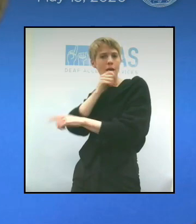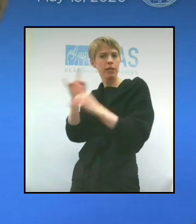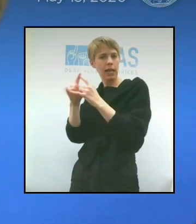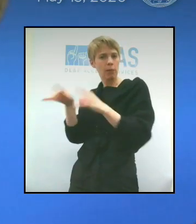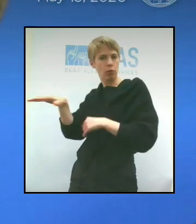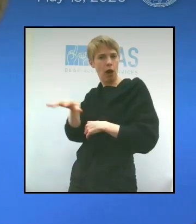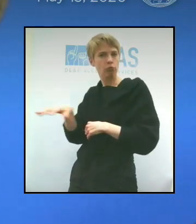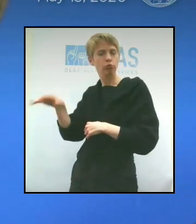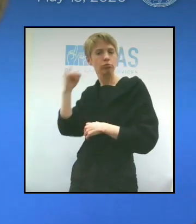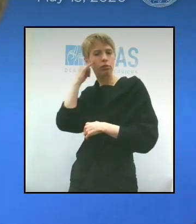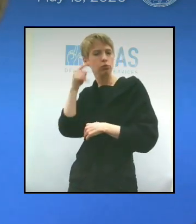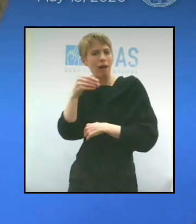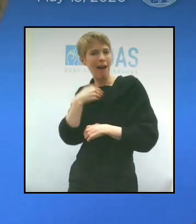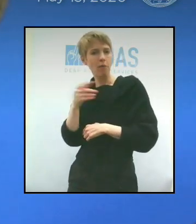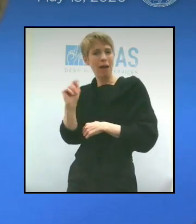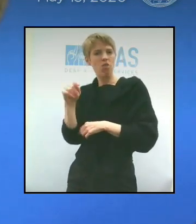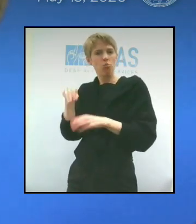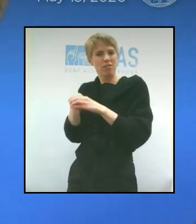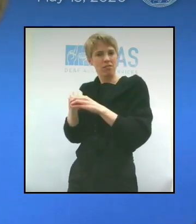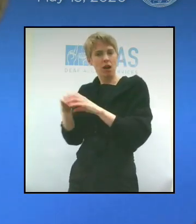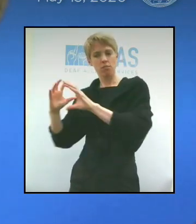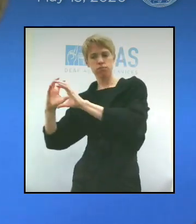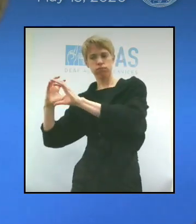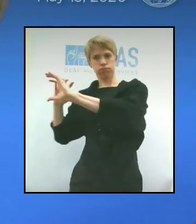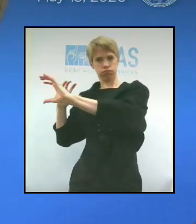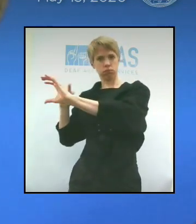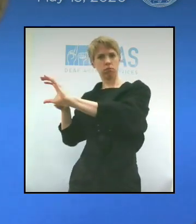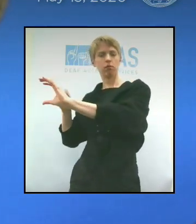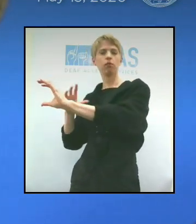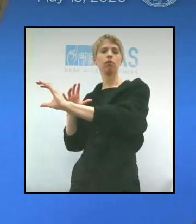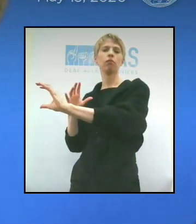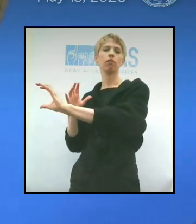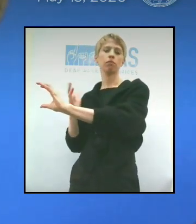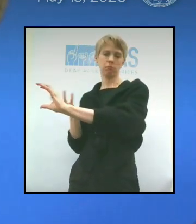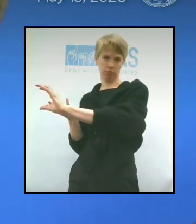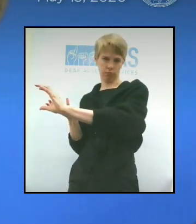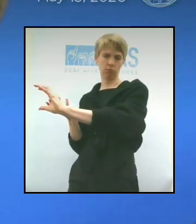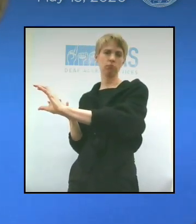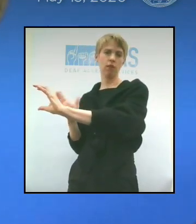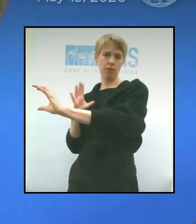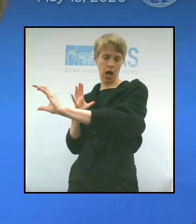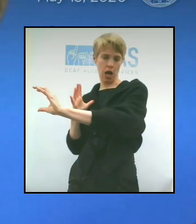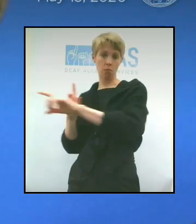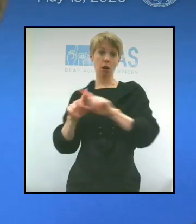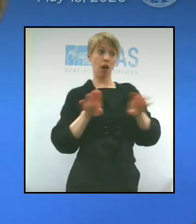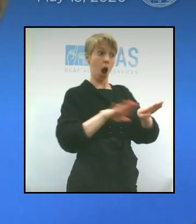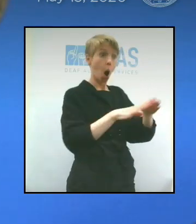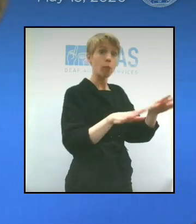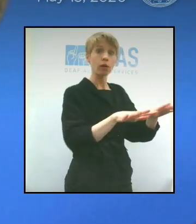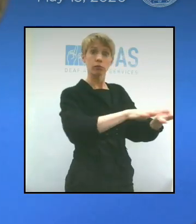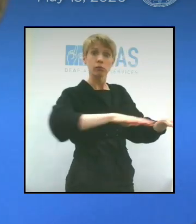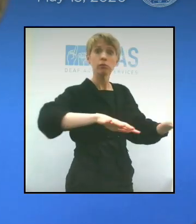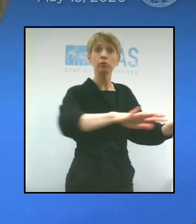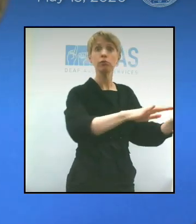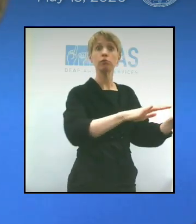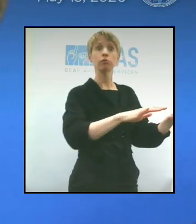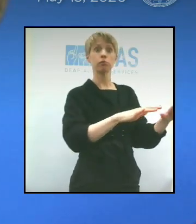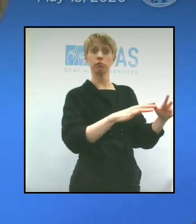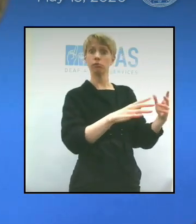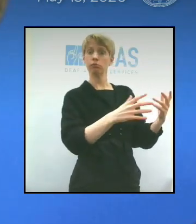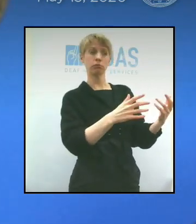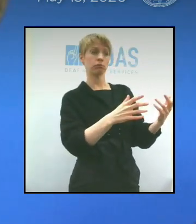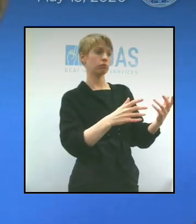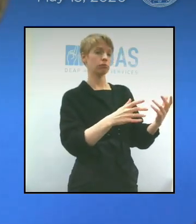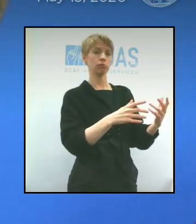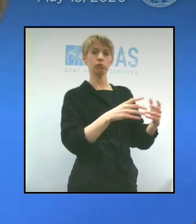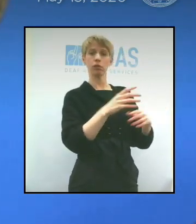we were working with New York State, and they did. New York State, and we are not ready to open the other types that require their own bathroom